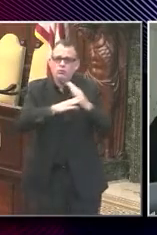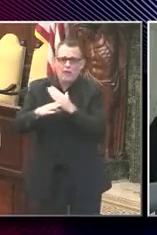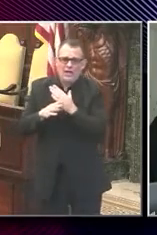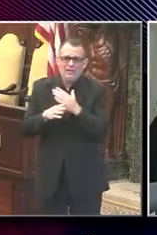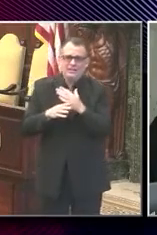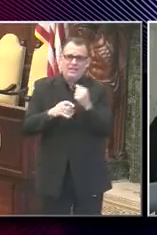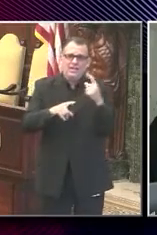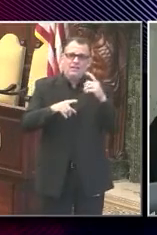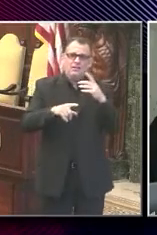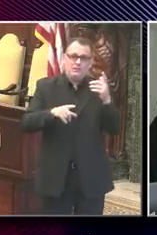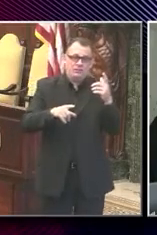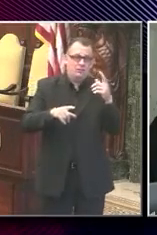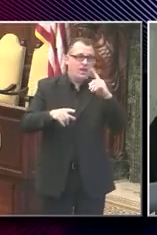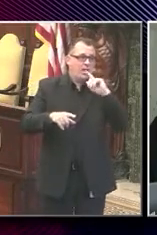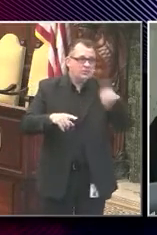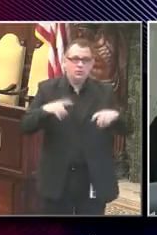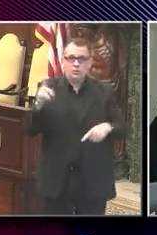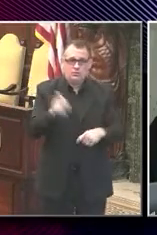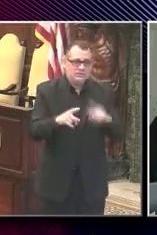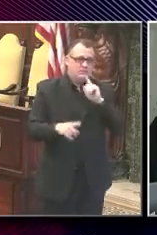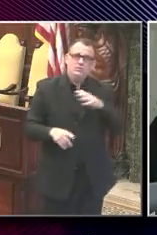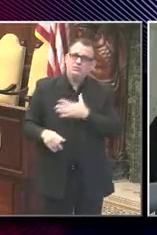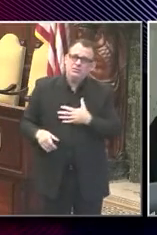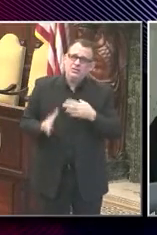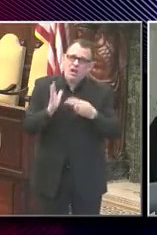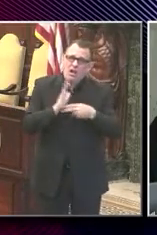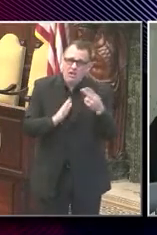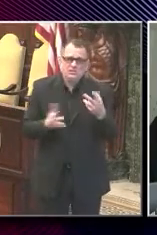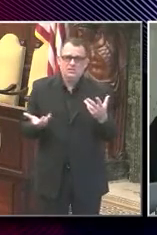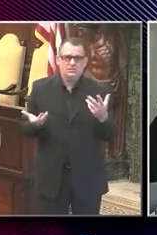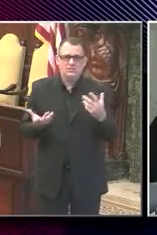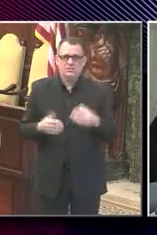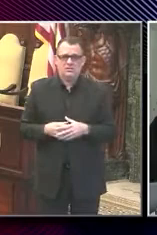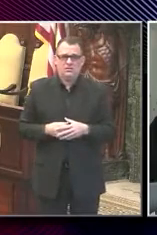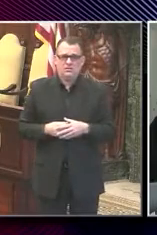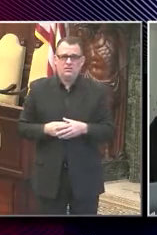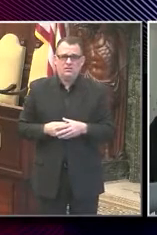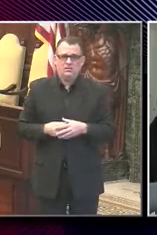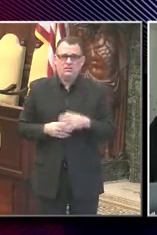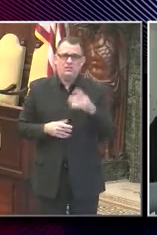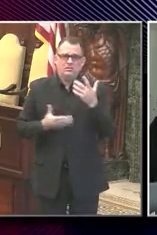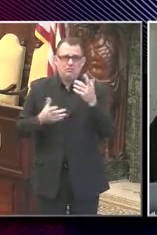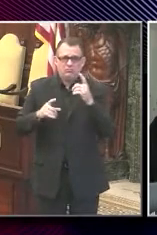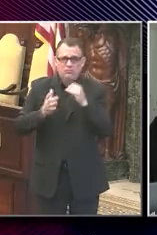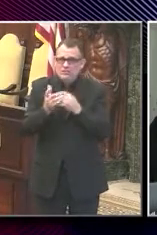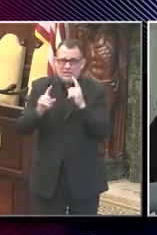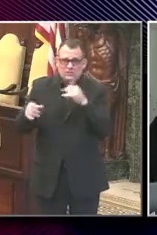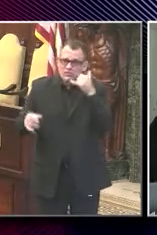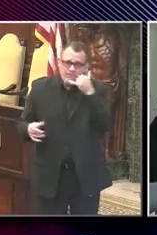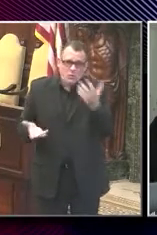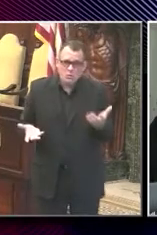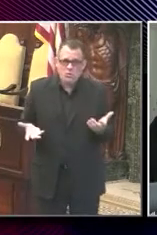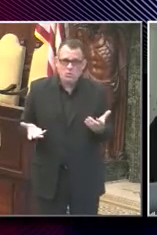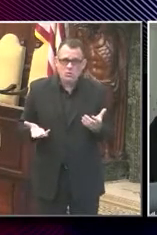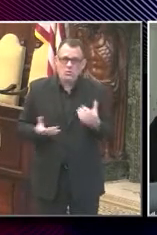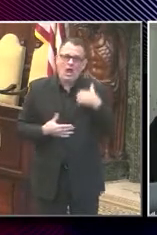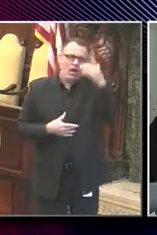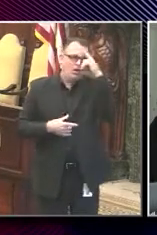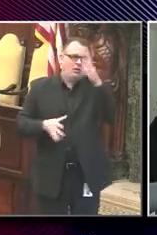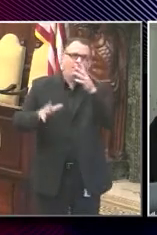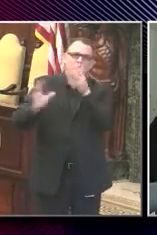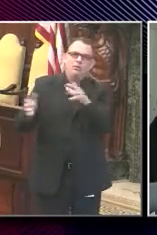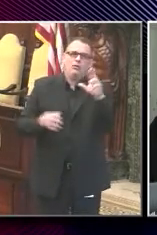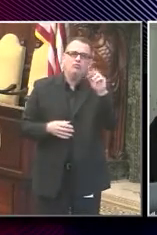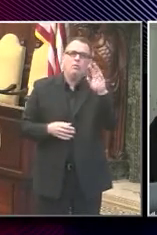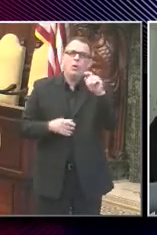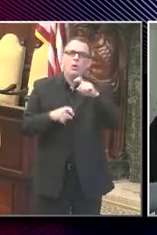we ask for. Let me talk about each of those in turn. First, about answering the phone. You know, we all hate getting robocalls, and all of us don't